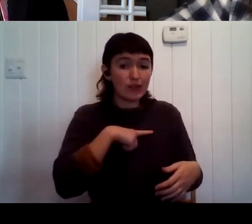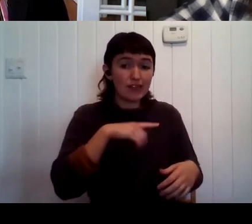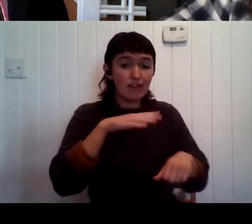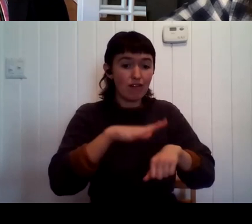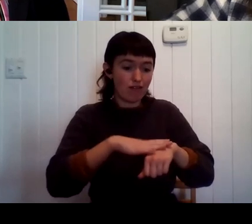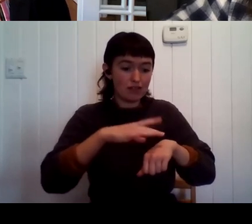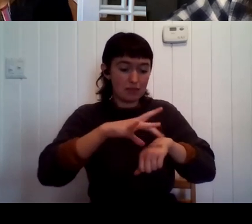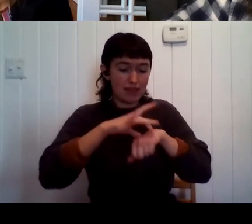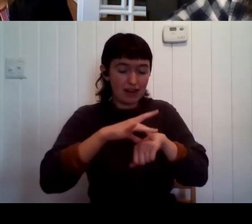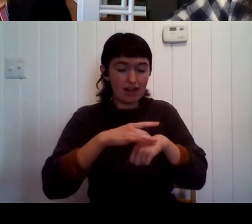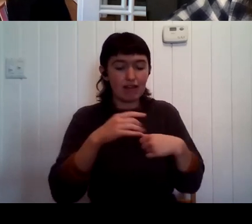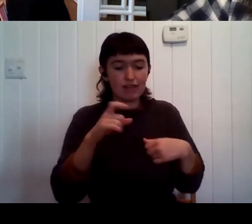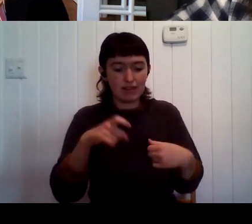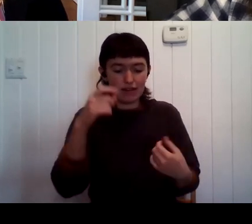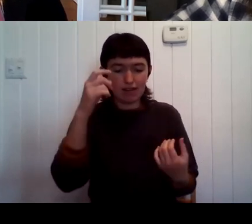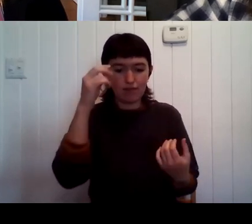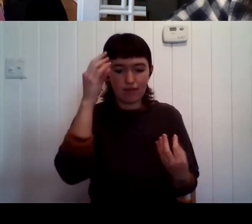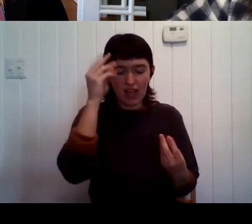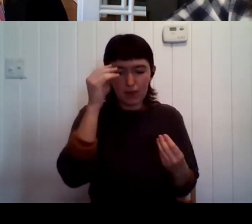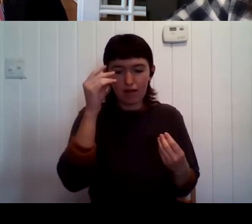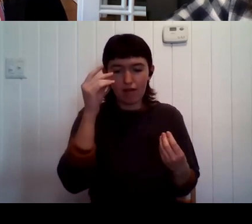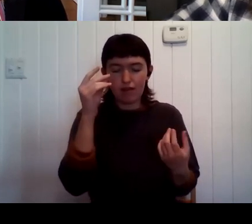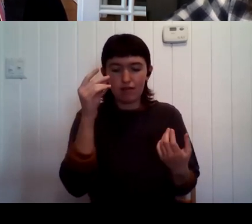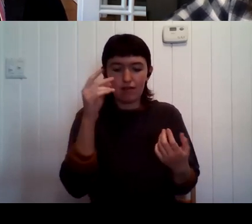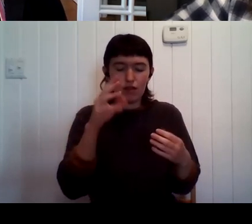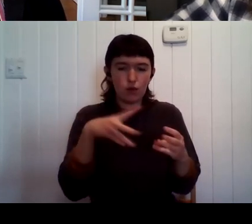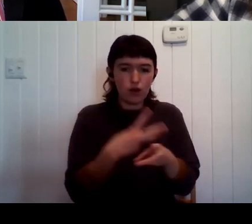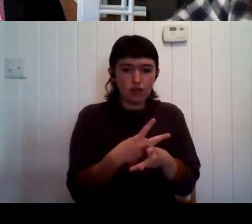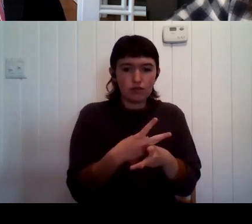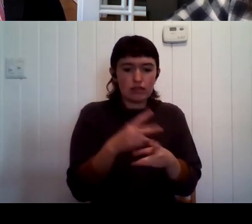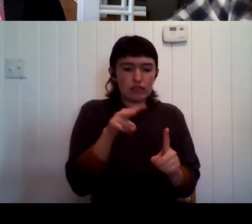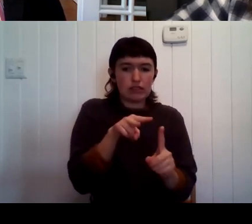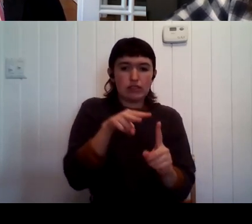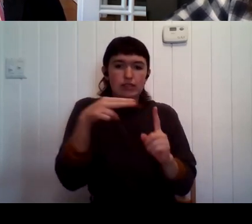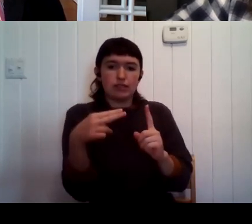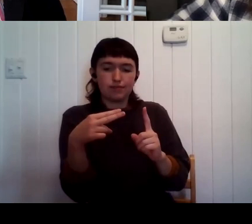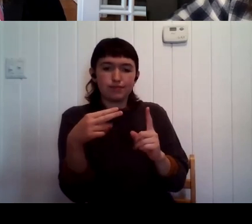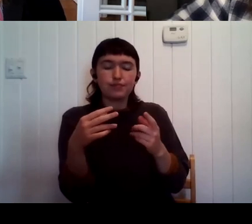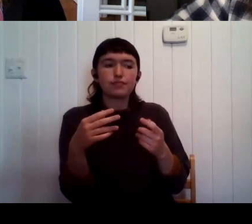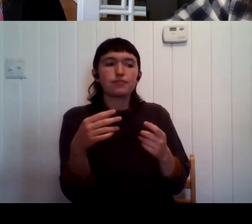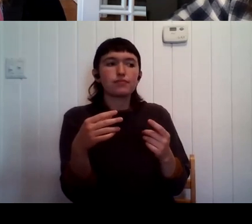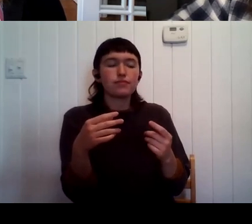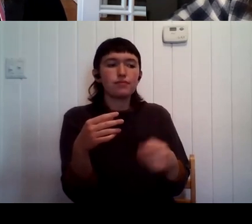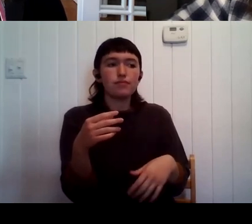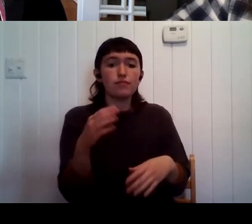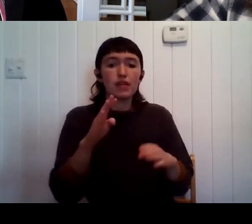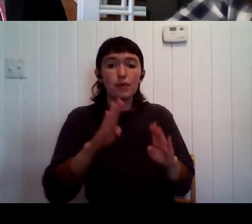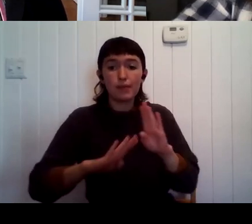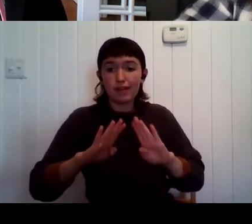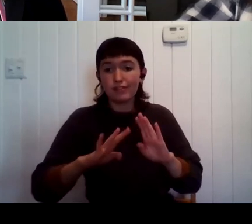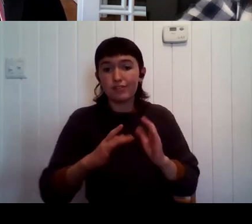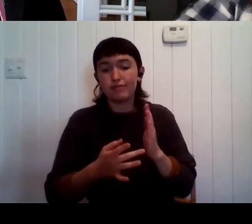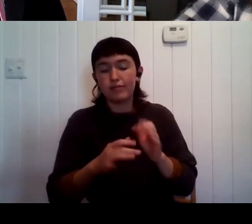world we have to think out of the box a little bit, because technology and engineering has become so advanced